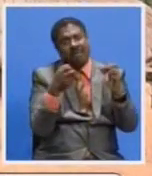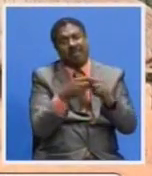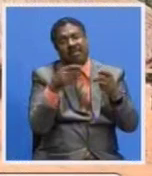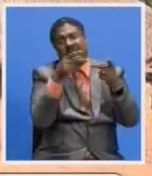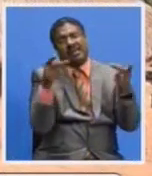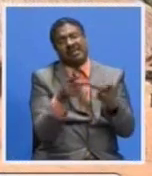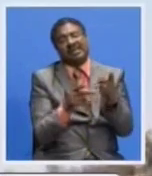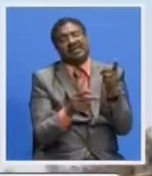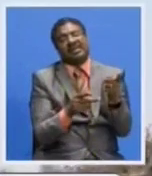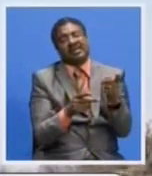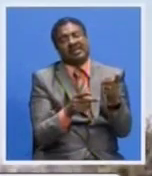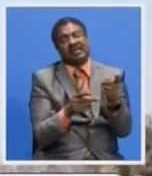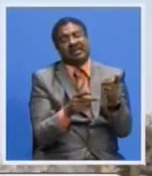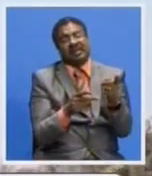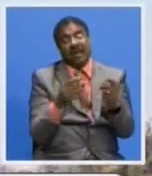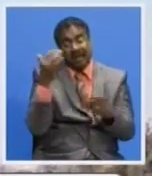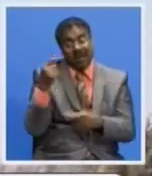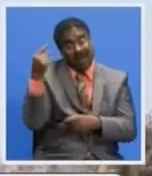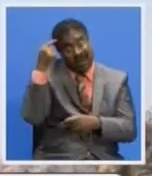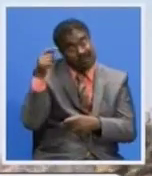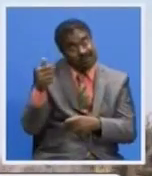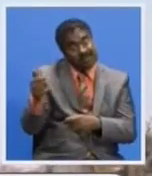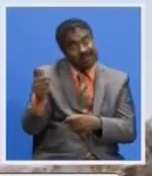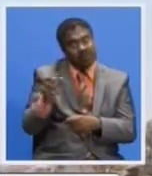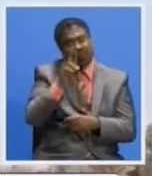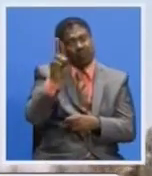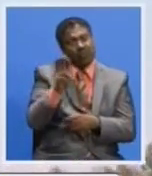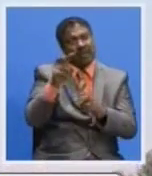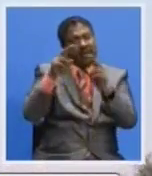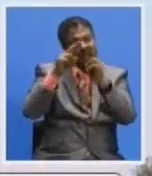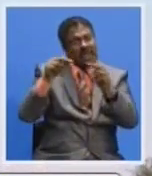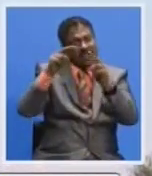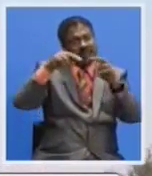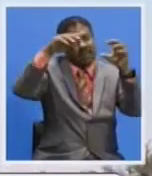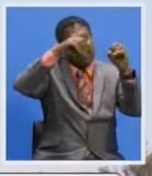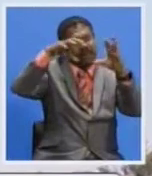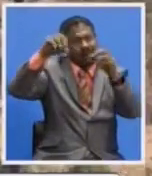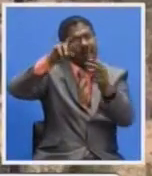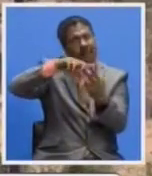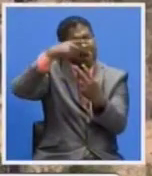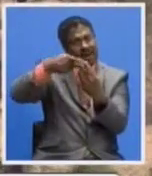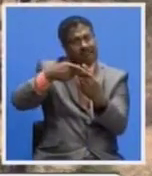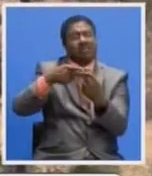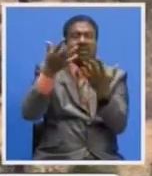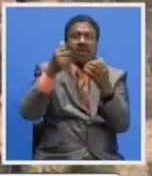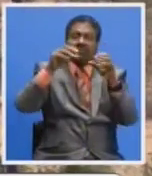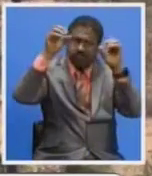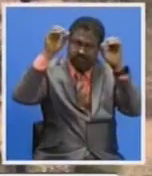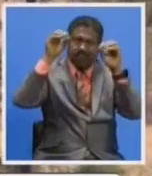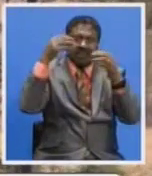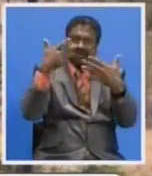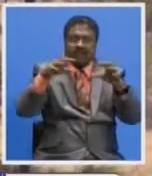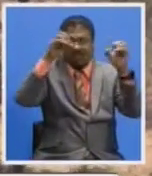areas. No wonder government, through the Rural Electrification Authority REA, is constructing a 63-kilometer power line to